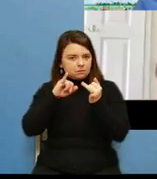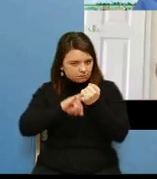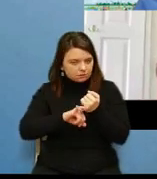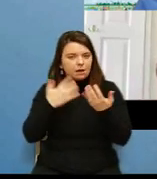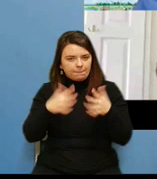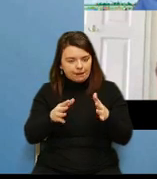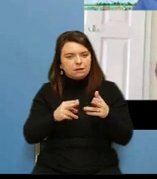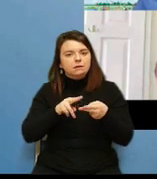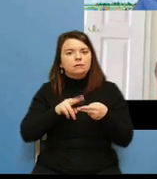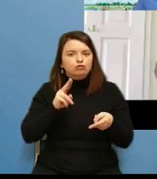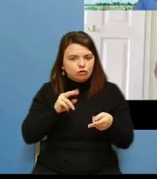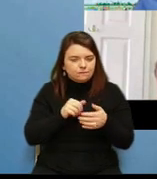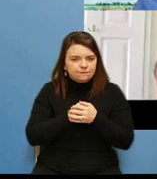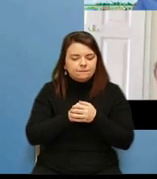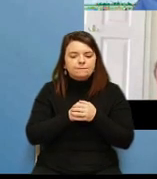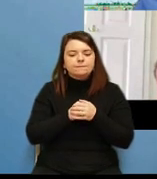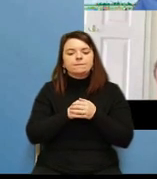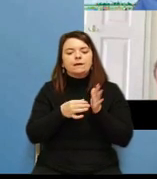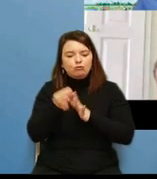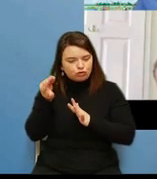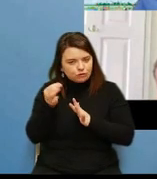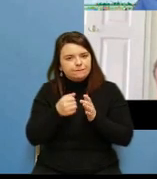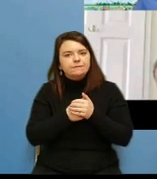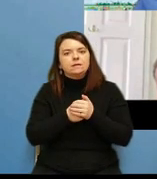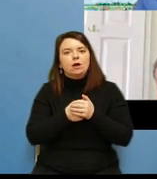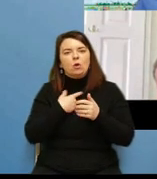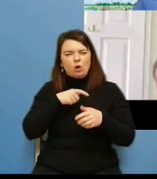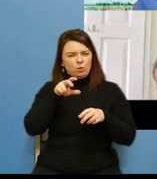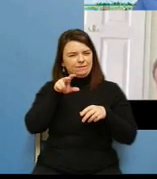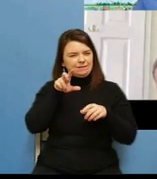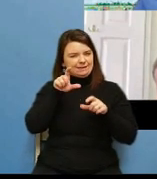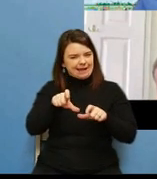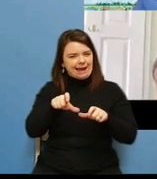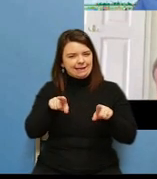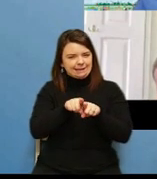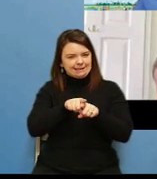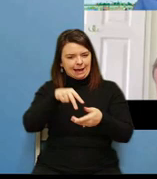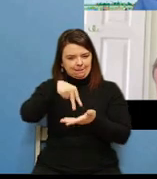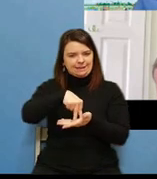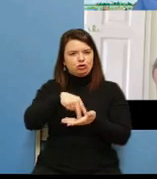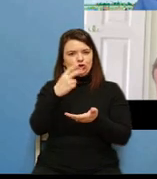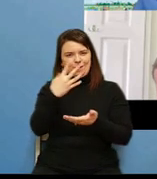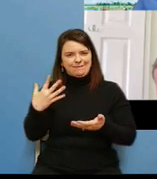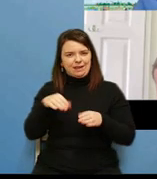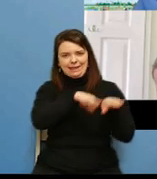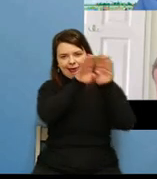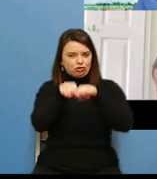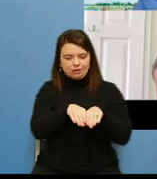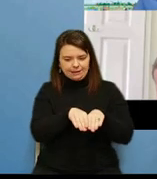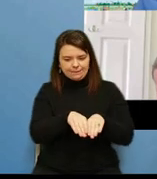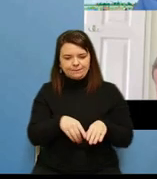improved on opiates. We've improved in terms of percentile on gabapentinoids, although strangely we've stayed at the same position, 25th